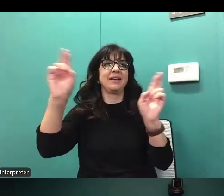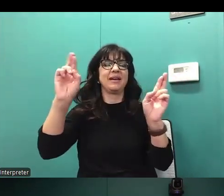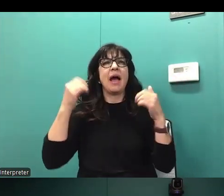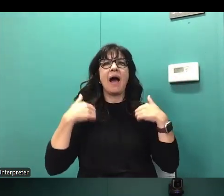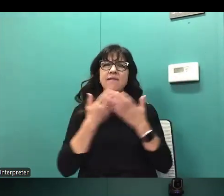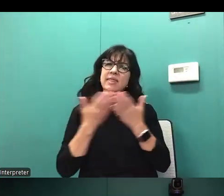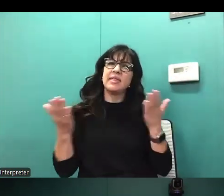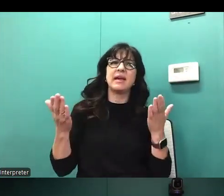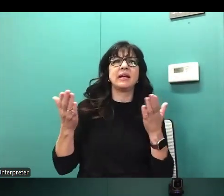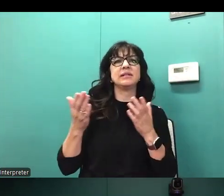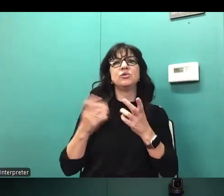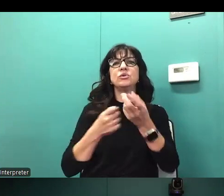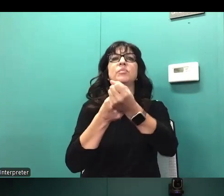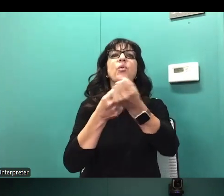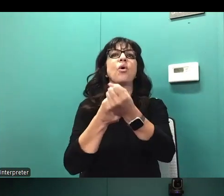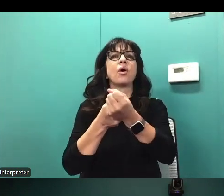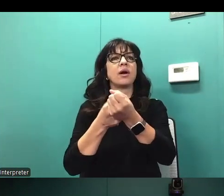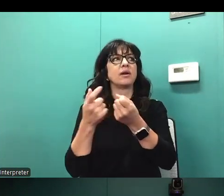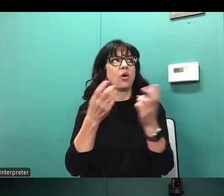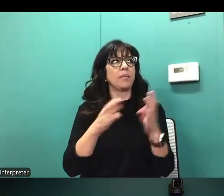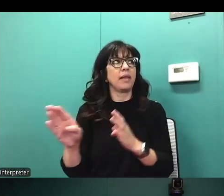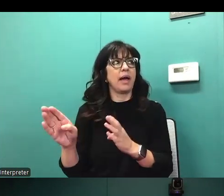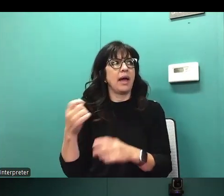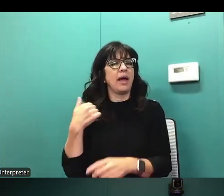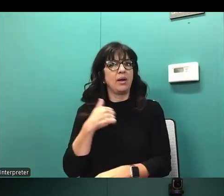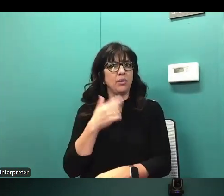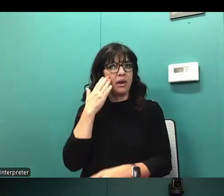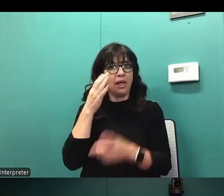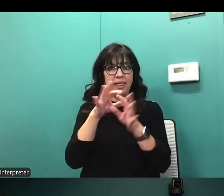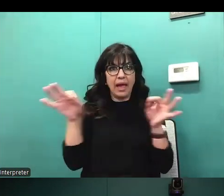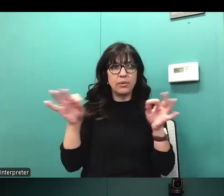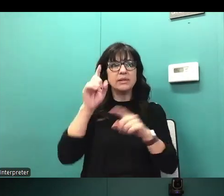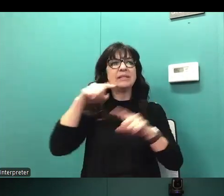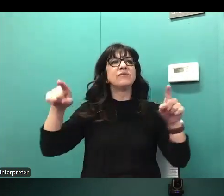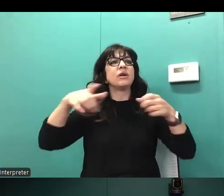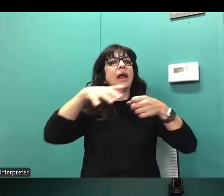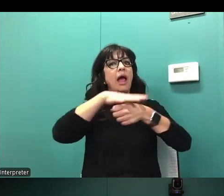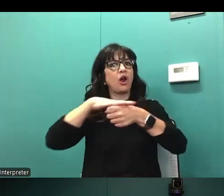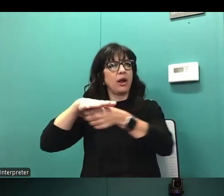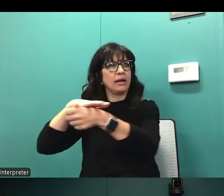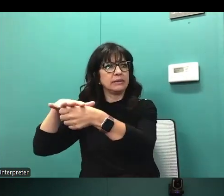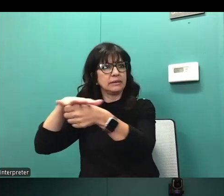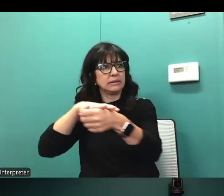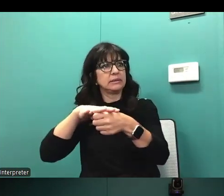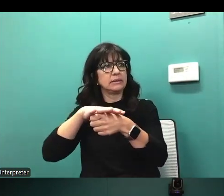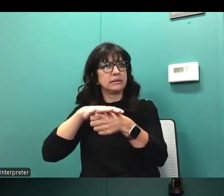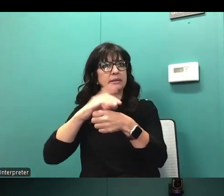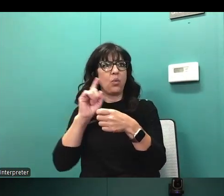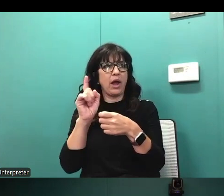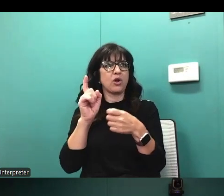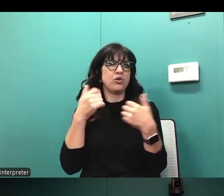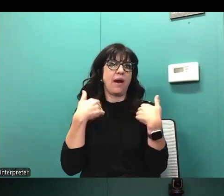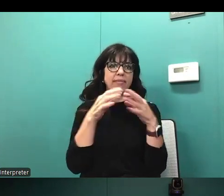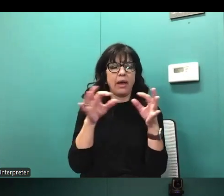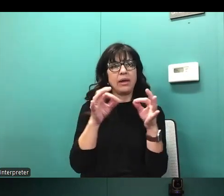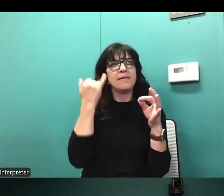of things to like support that. Because as we know, in language, there's different areas that you use language. So if you're